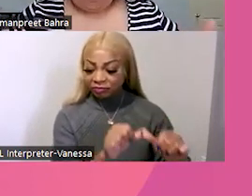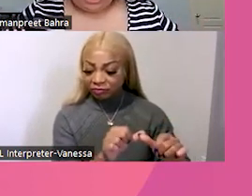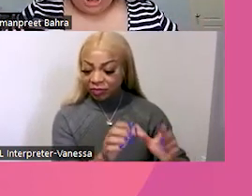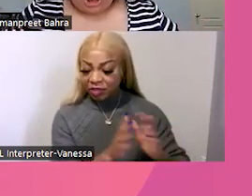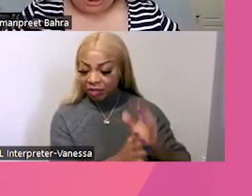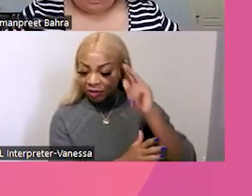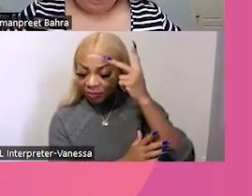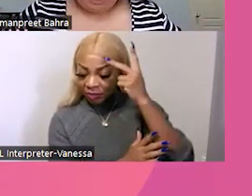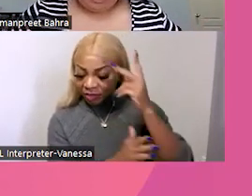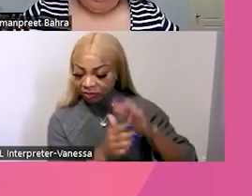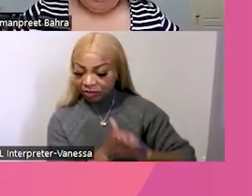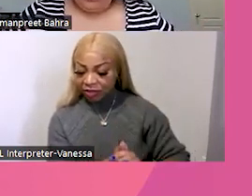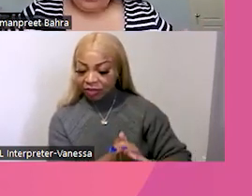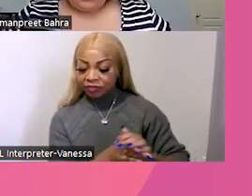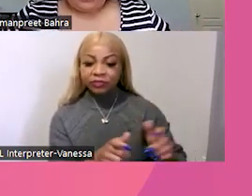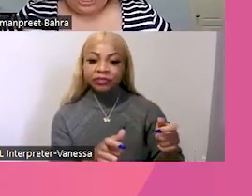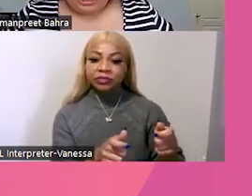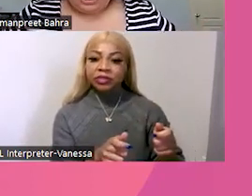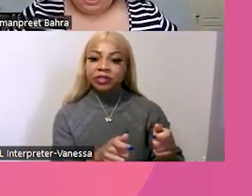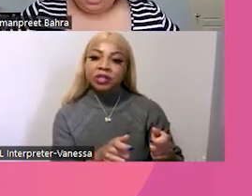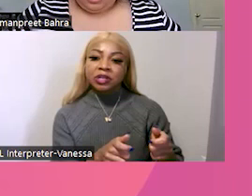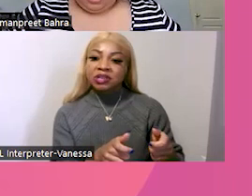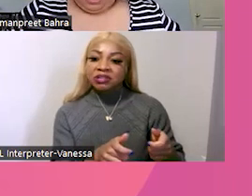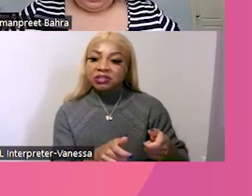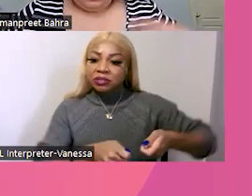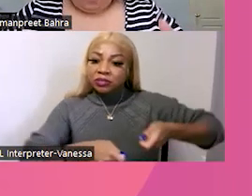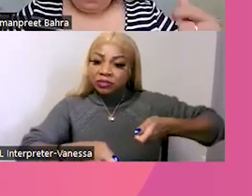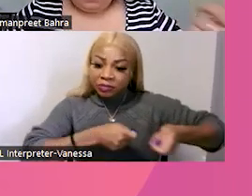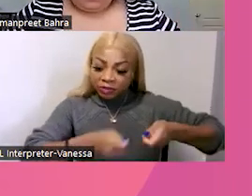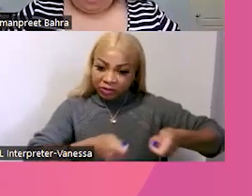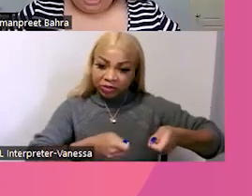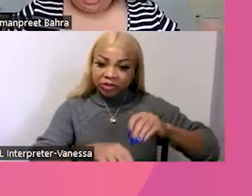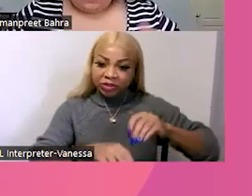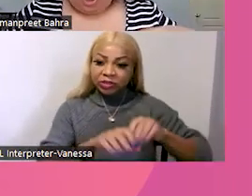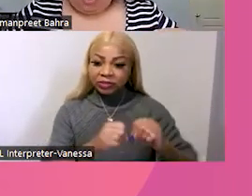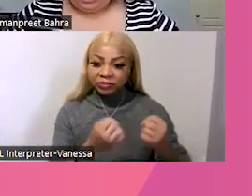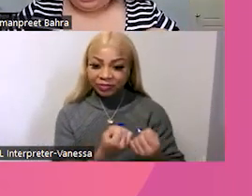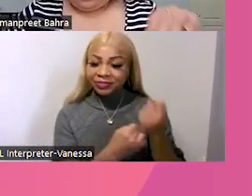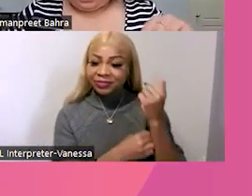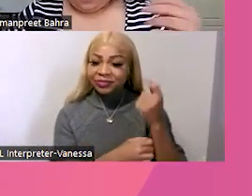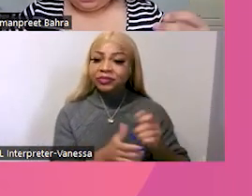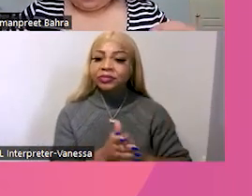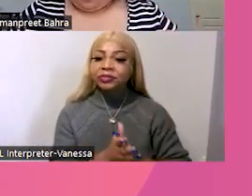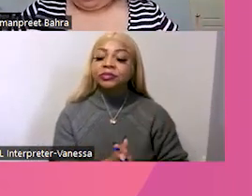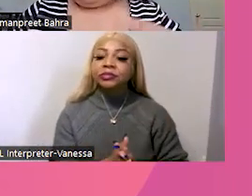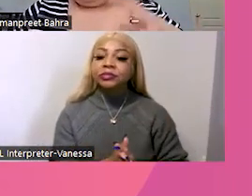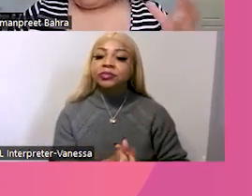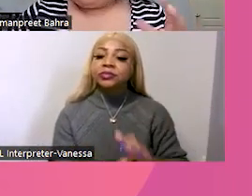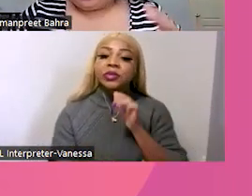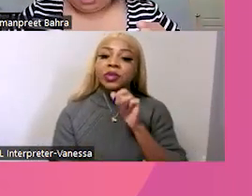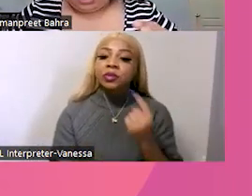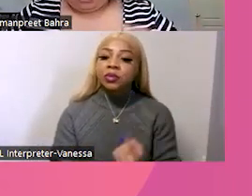of domination within society. And this politics of domination does not only inflict violence upon